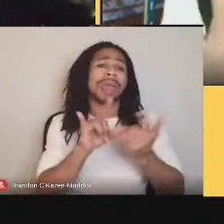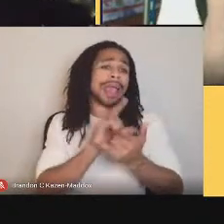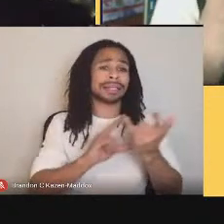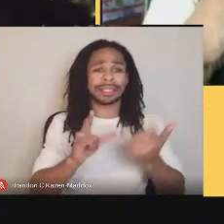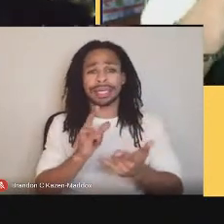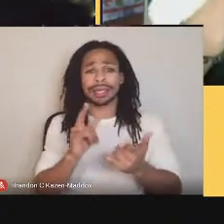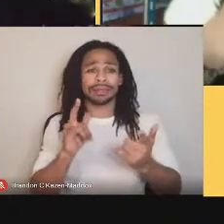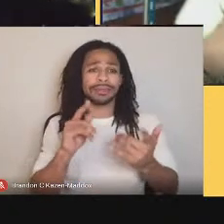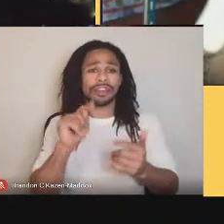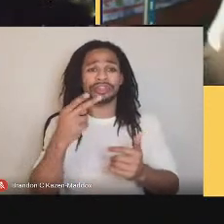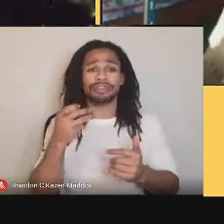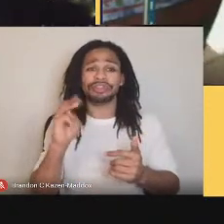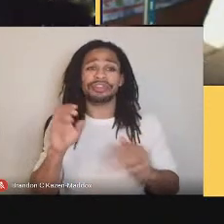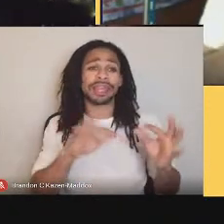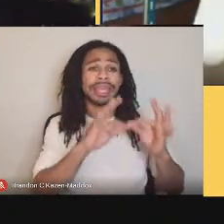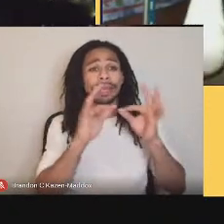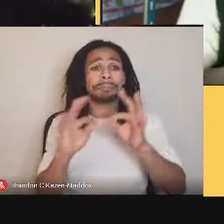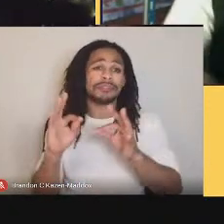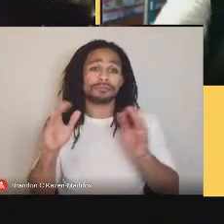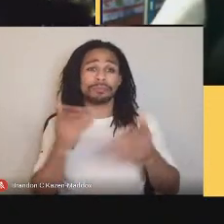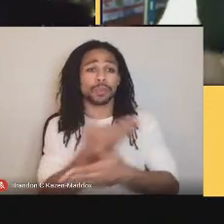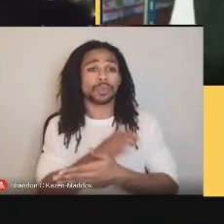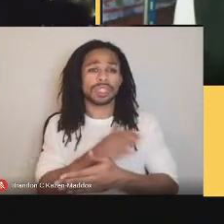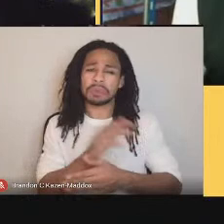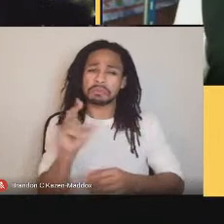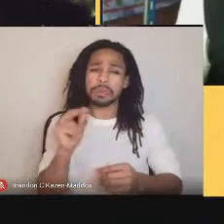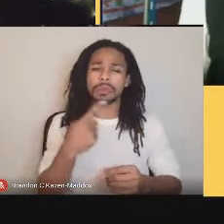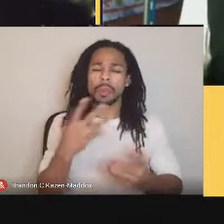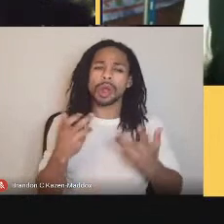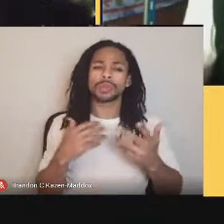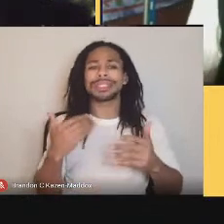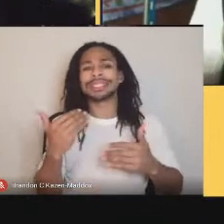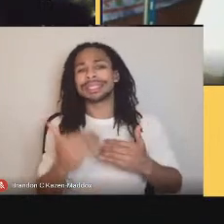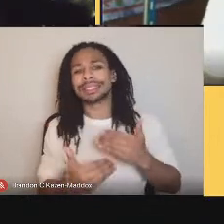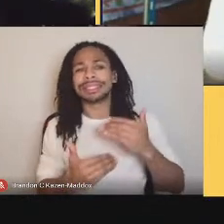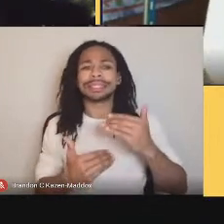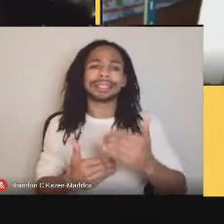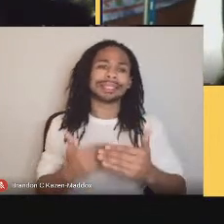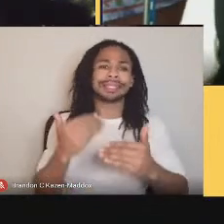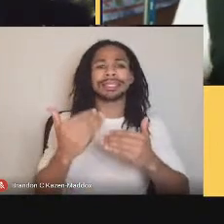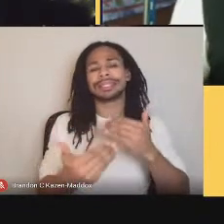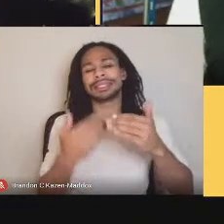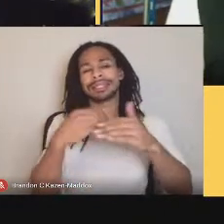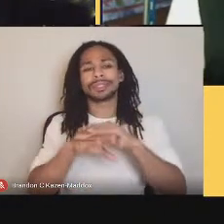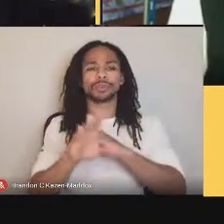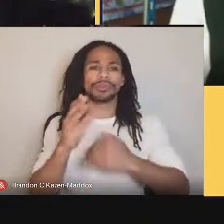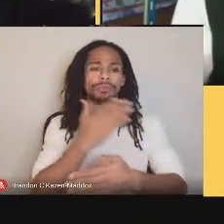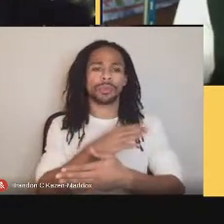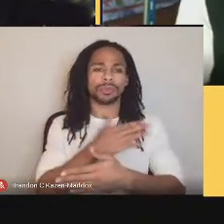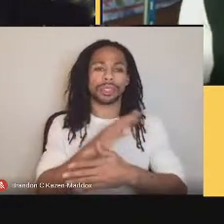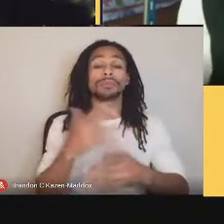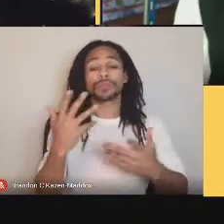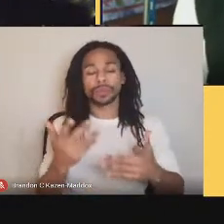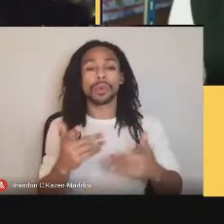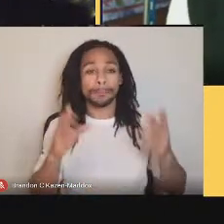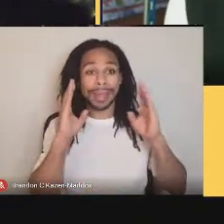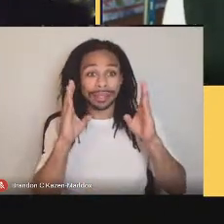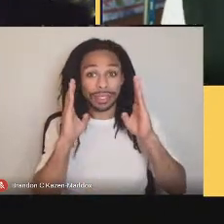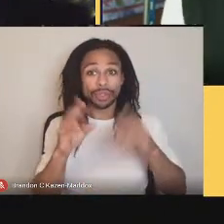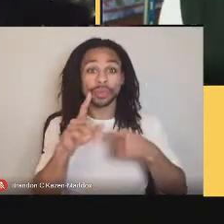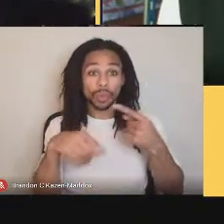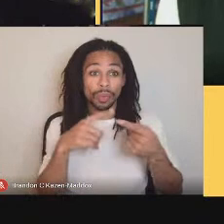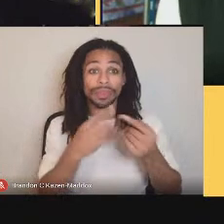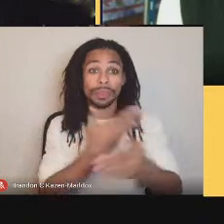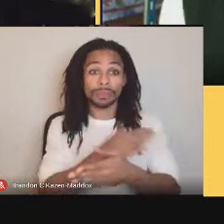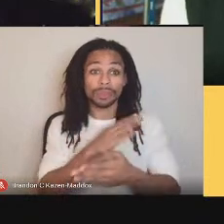after. Usually we want to kind of ease into it. So I think really just paying attention to when the music makes